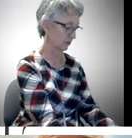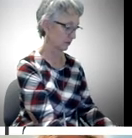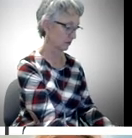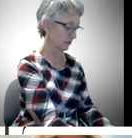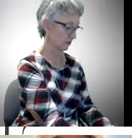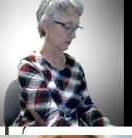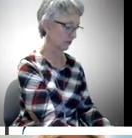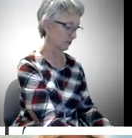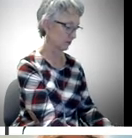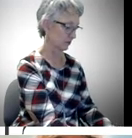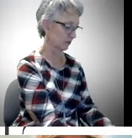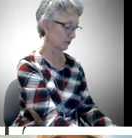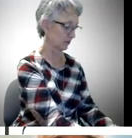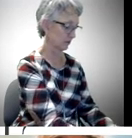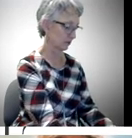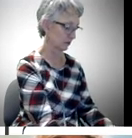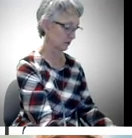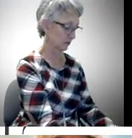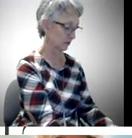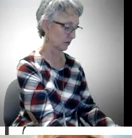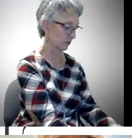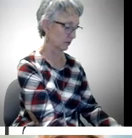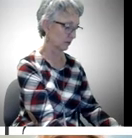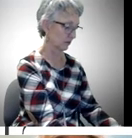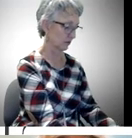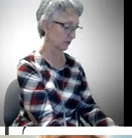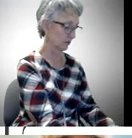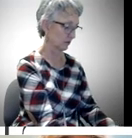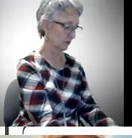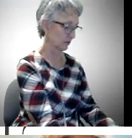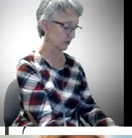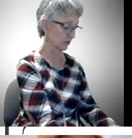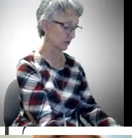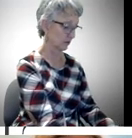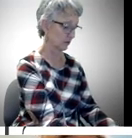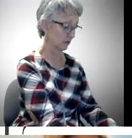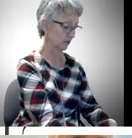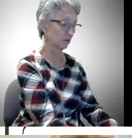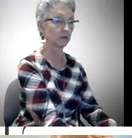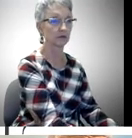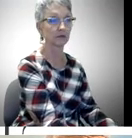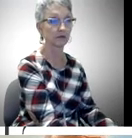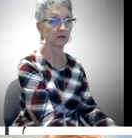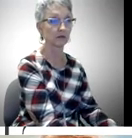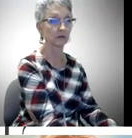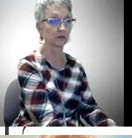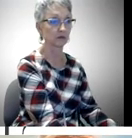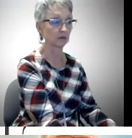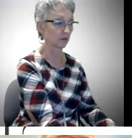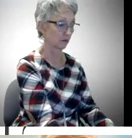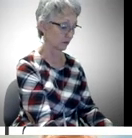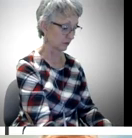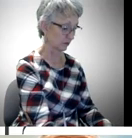different people, and she delegated different decision-making assistants to each one. And to me, that's good checks